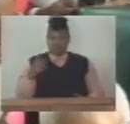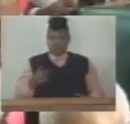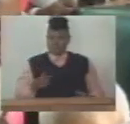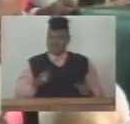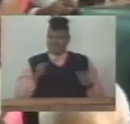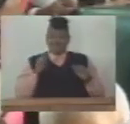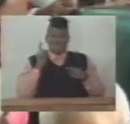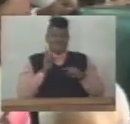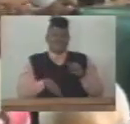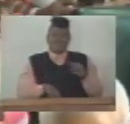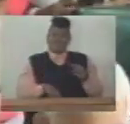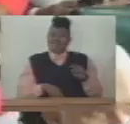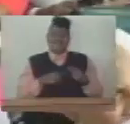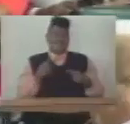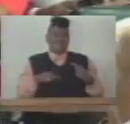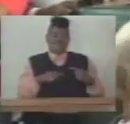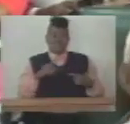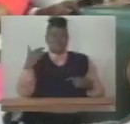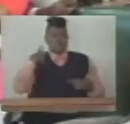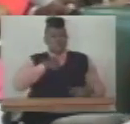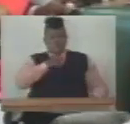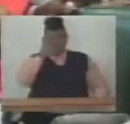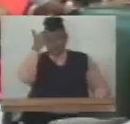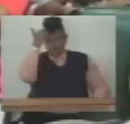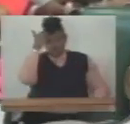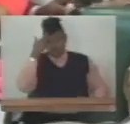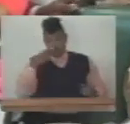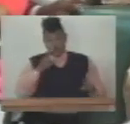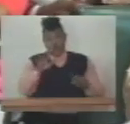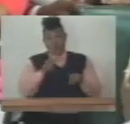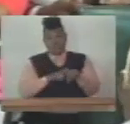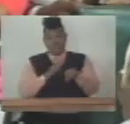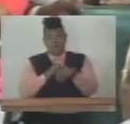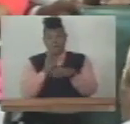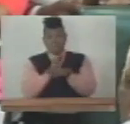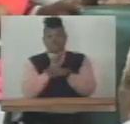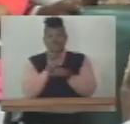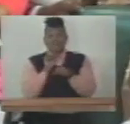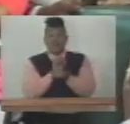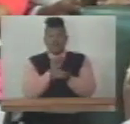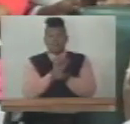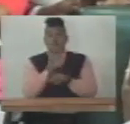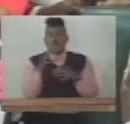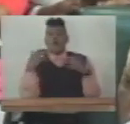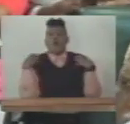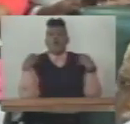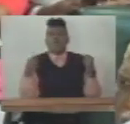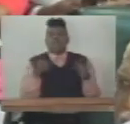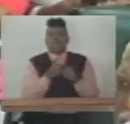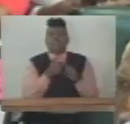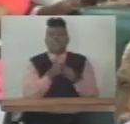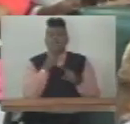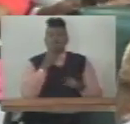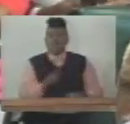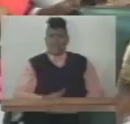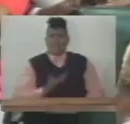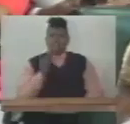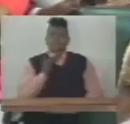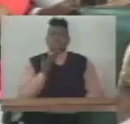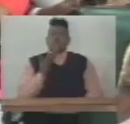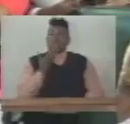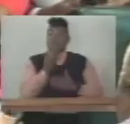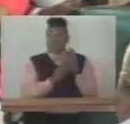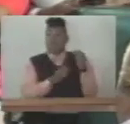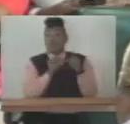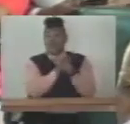indisputable that during her tenure as Minister of Labour, the confidence that she inspired in both the